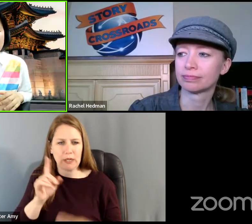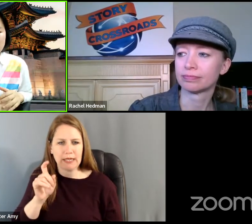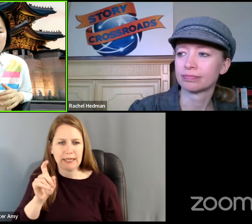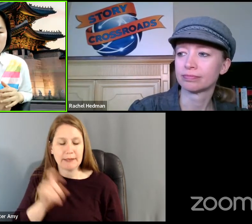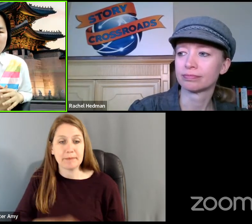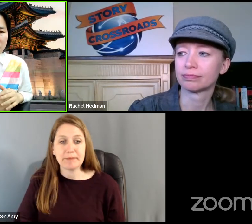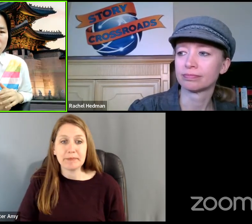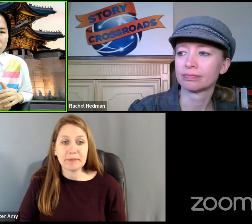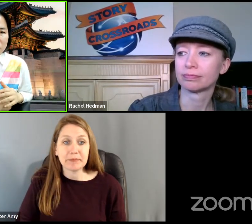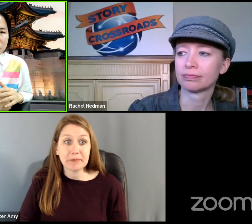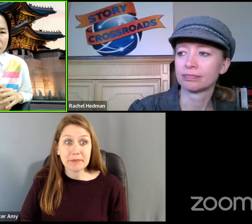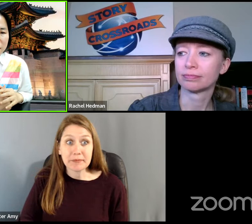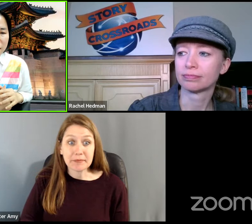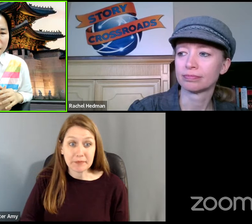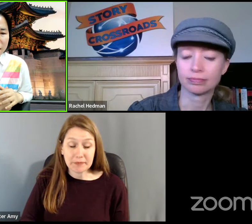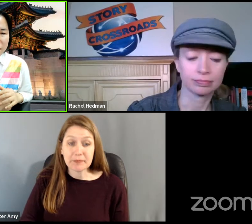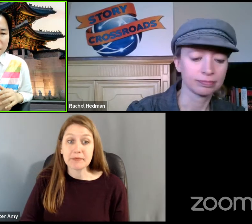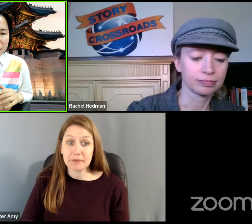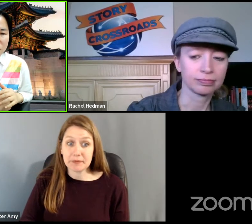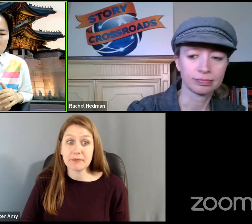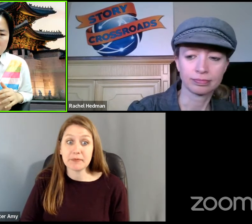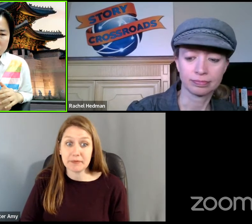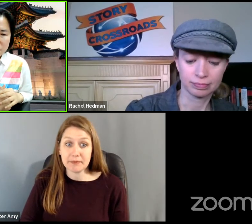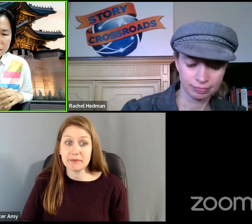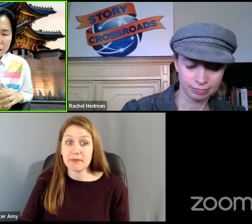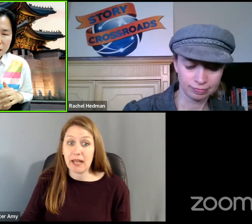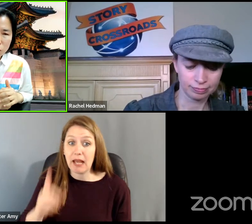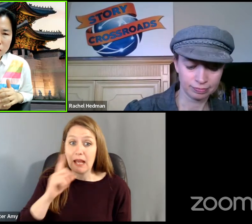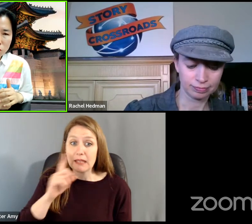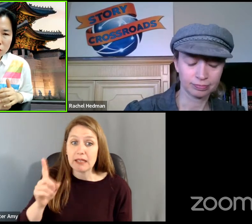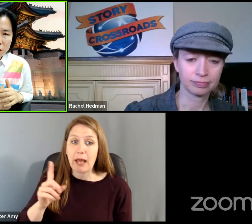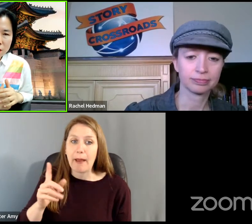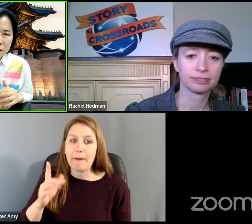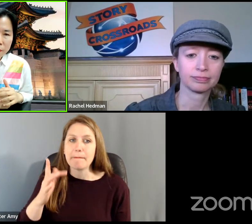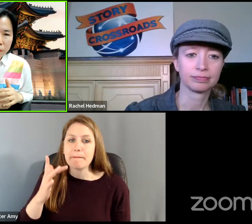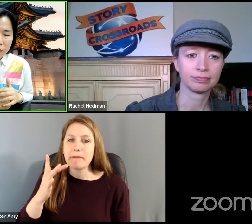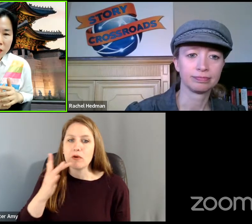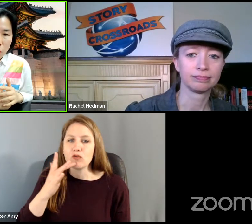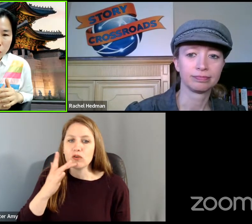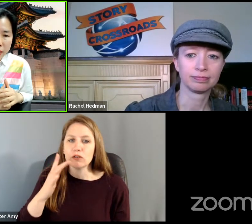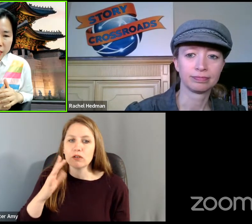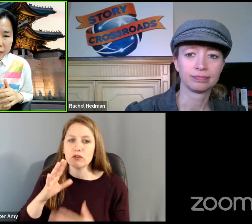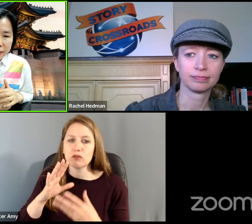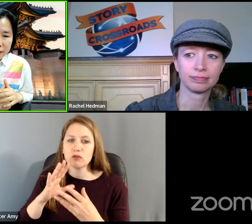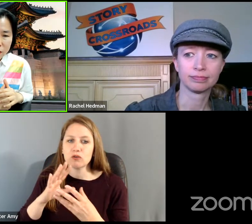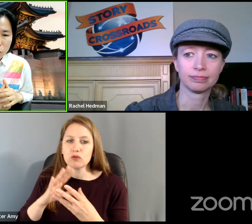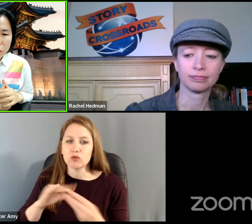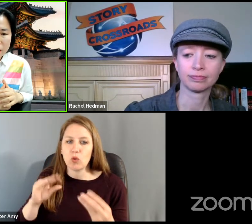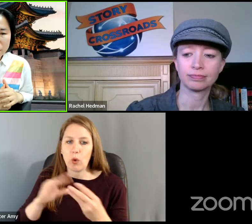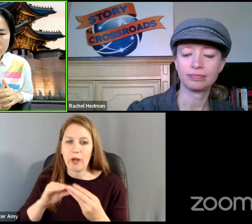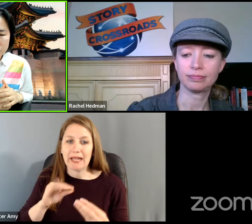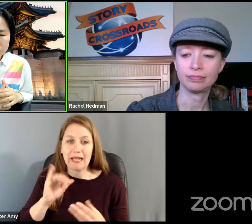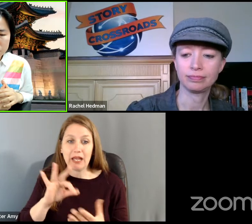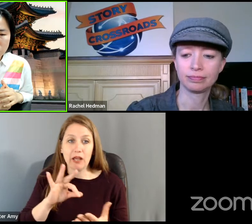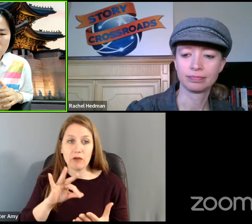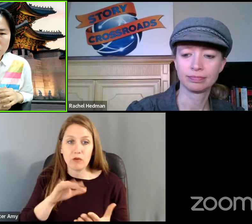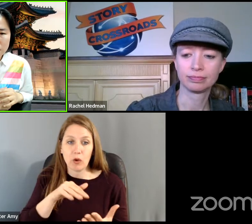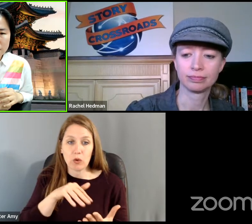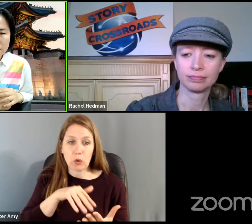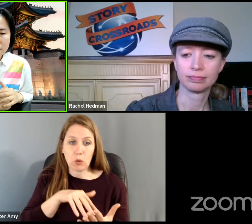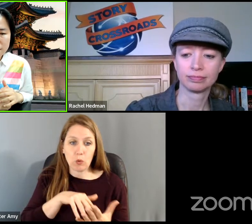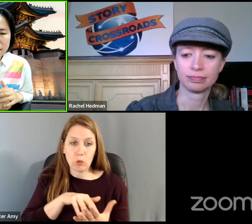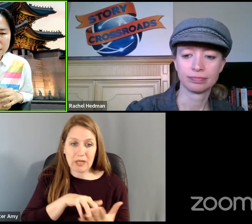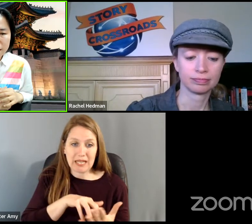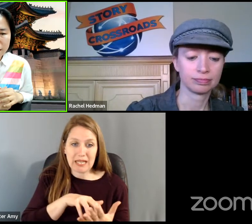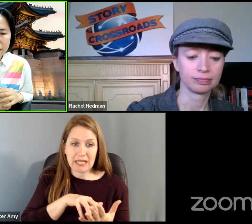they seem to particularly like stories in which the weak ridicule